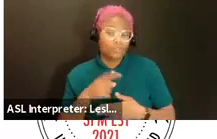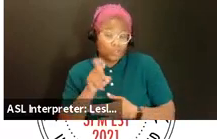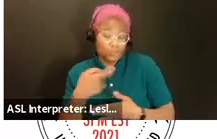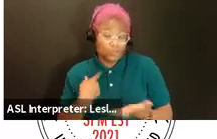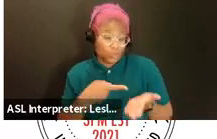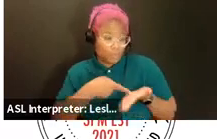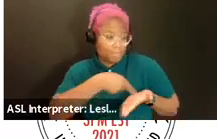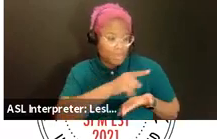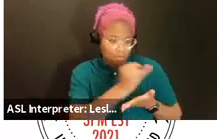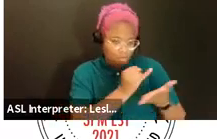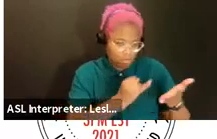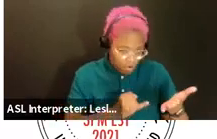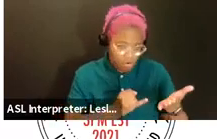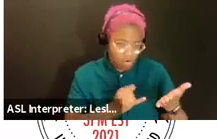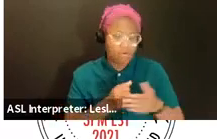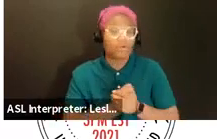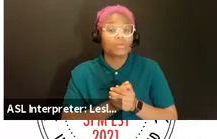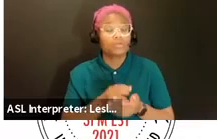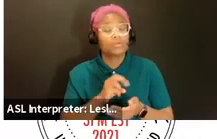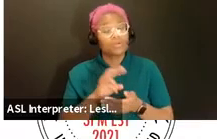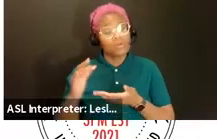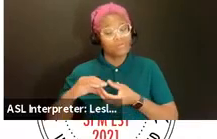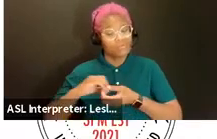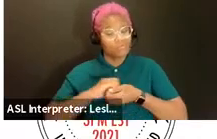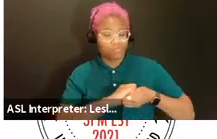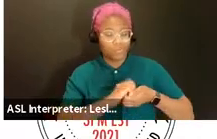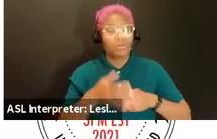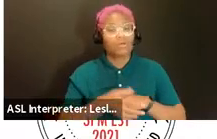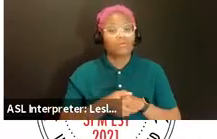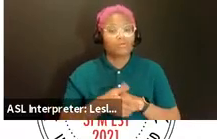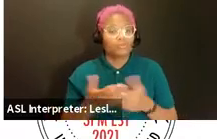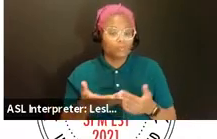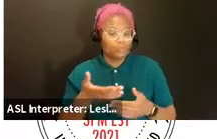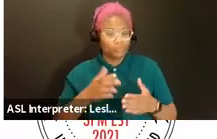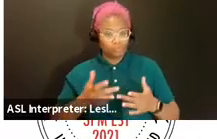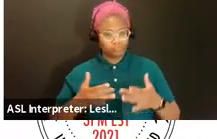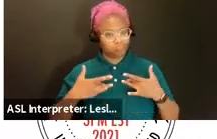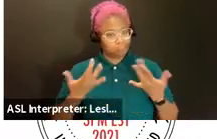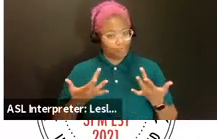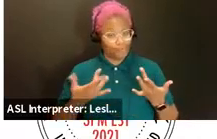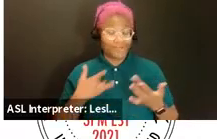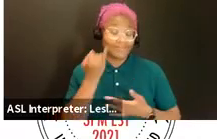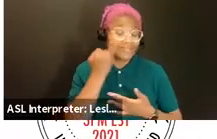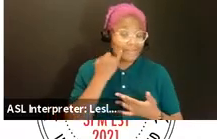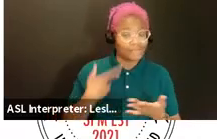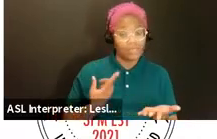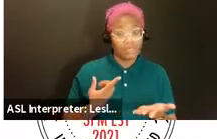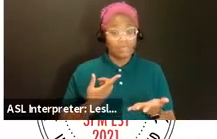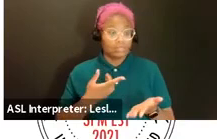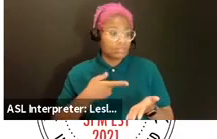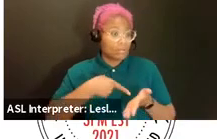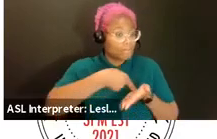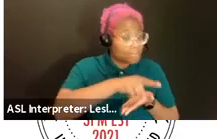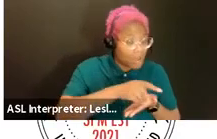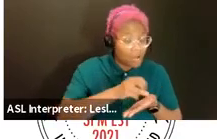artist or also to the nature of the event, and whether it's a paid or free concert. Yeah,